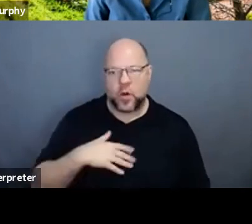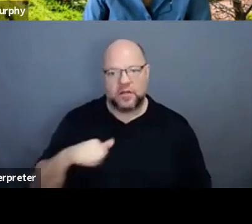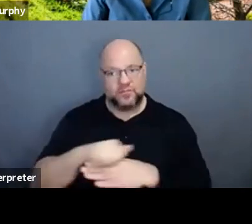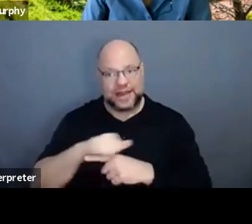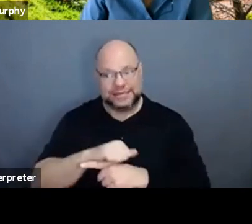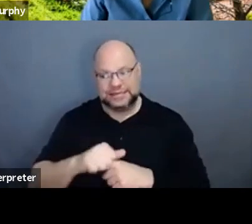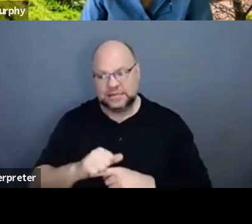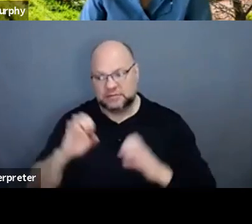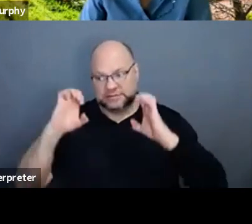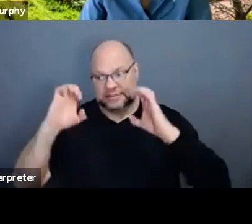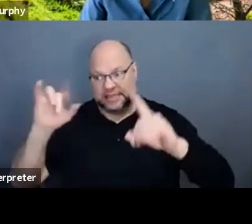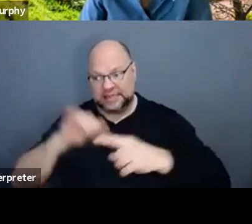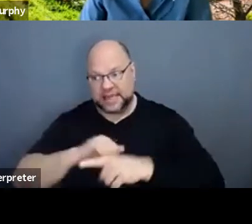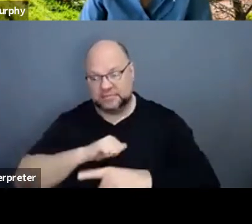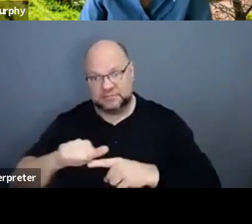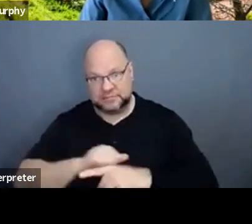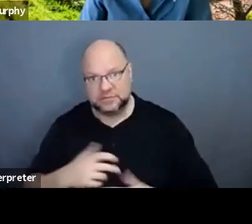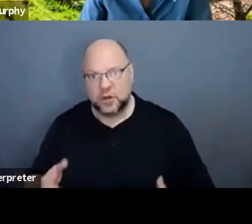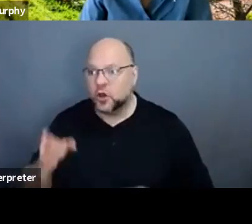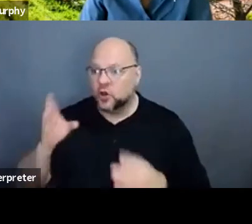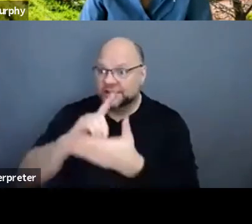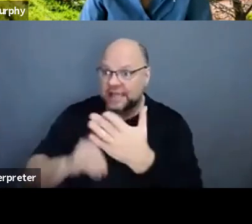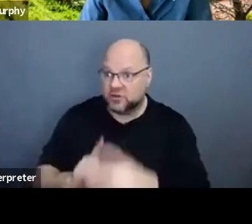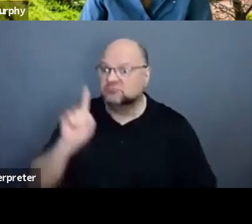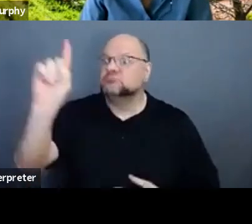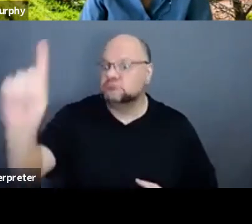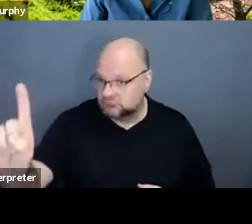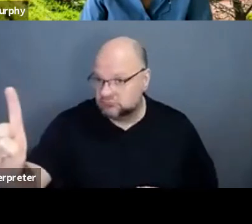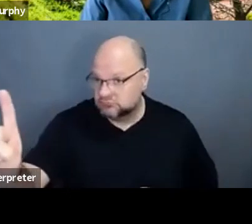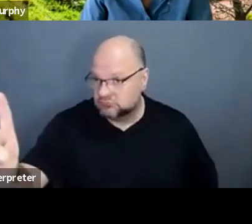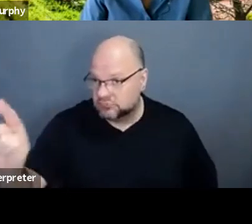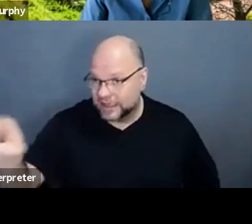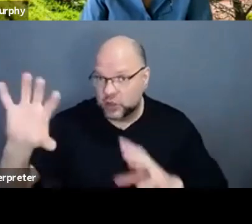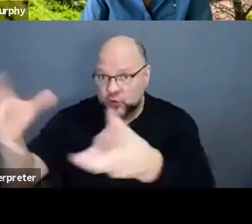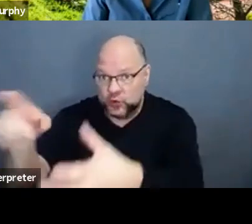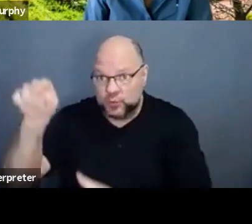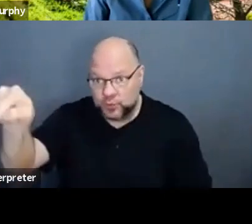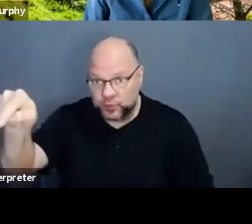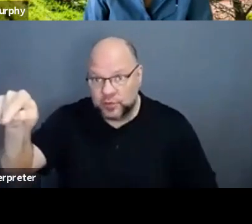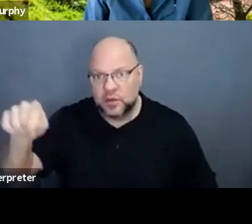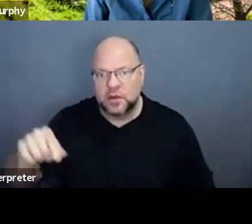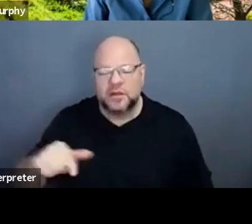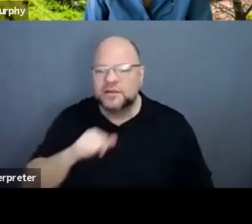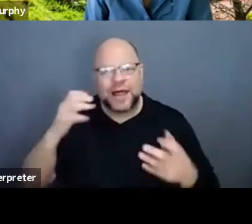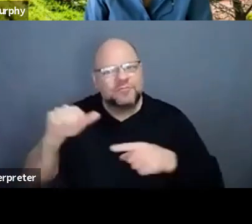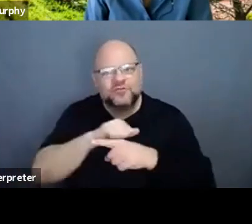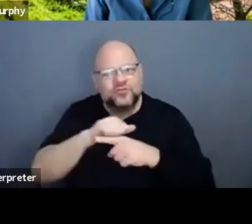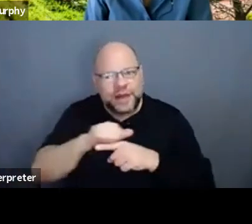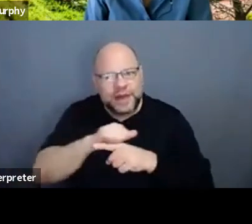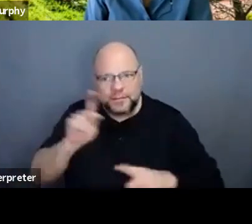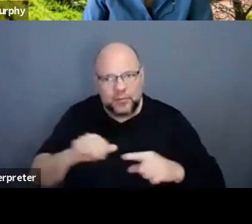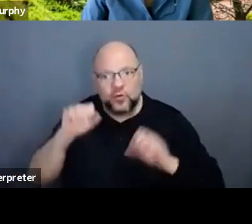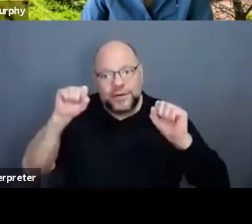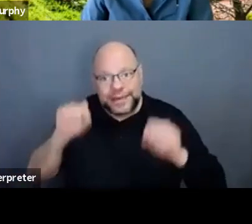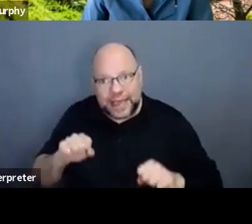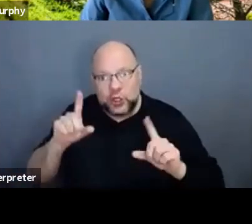was educated in this practice of like, oh, you're a design firm, you go out, right? Is because there's not a lot of trained people who can do